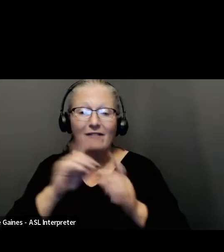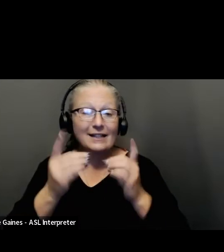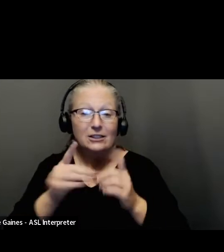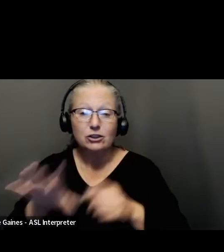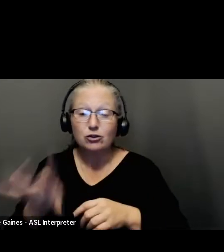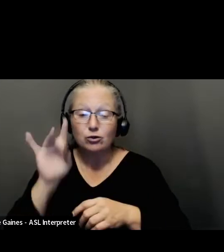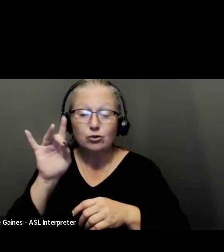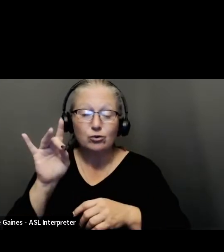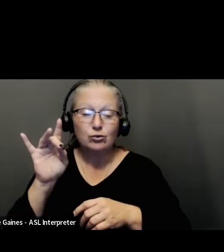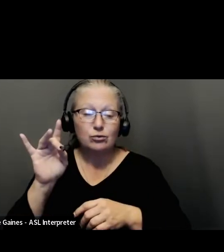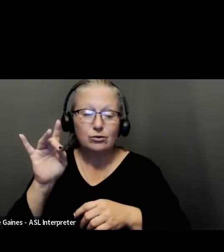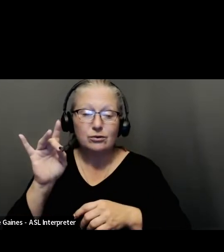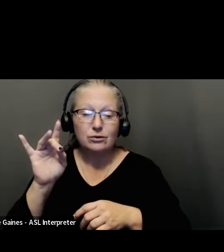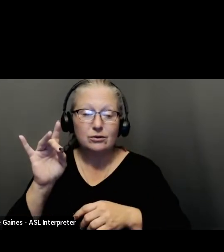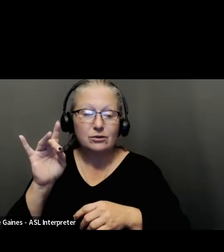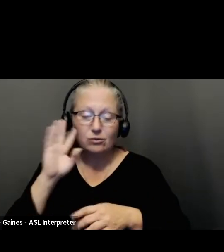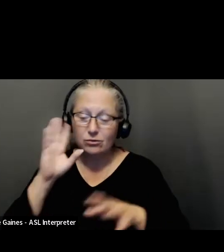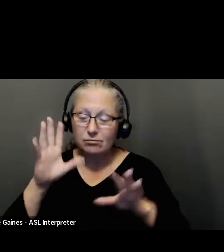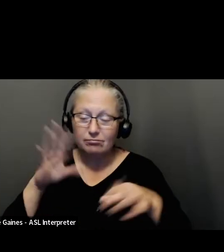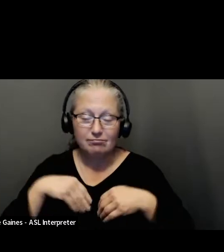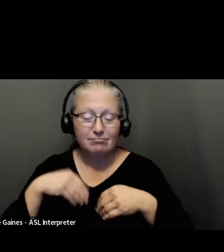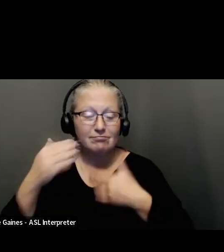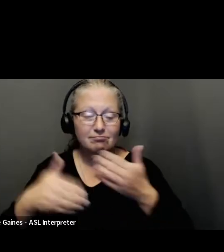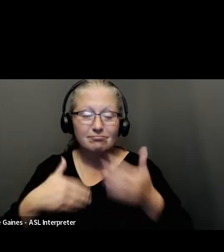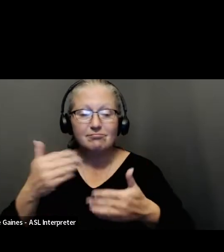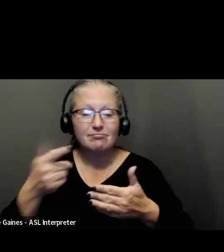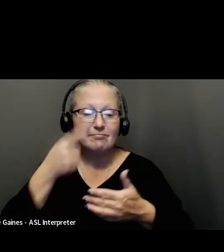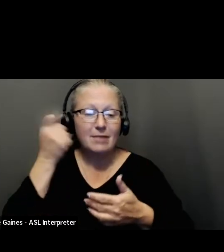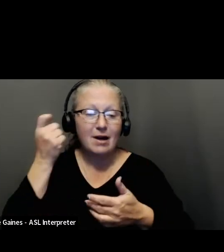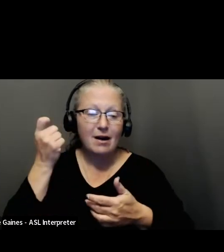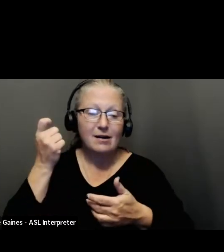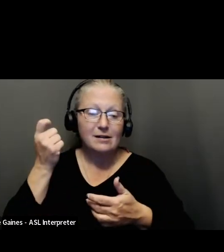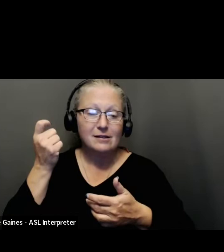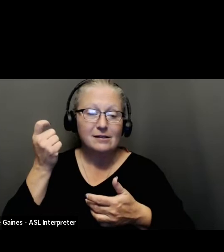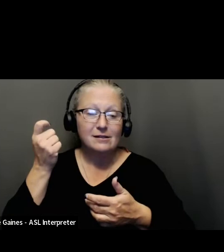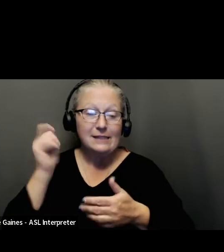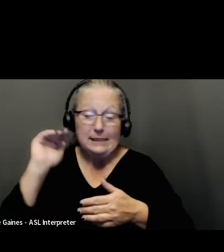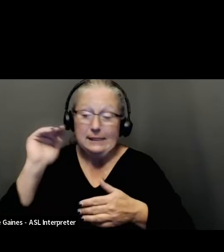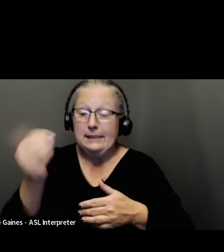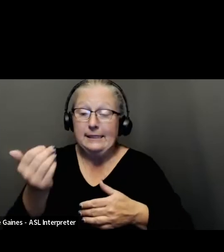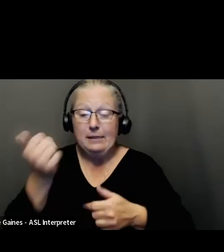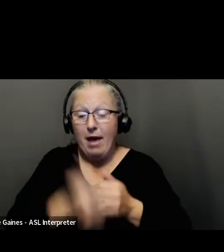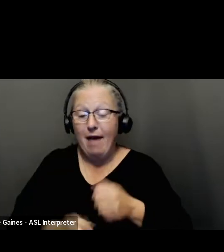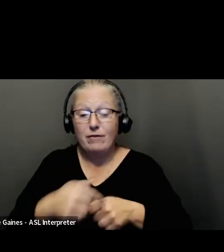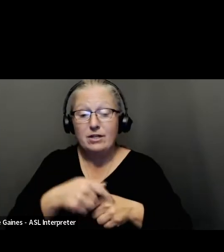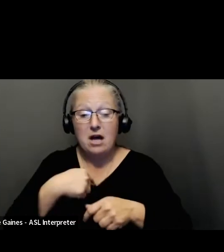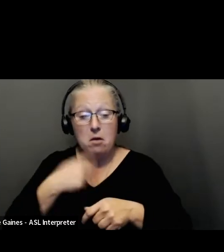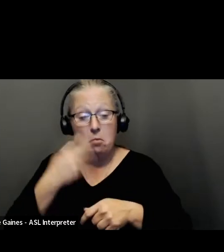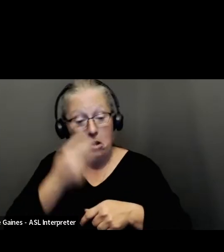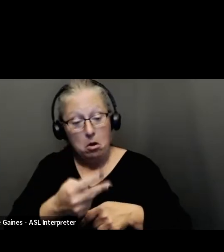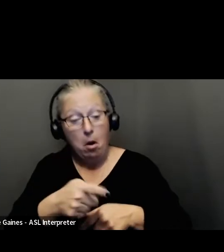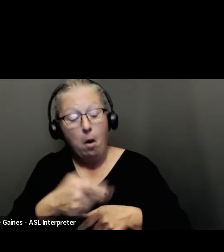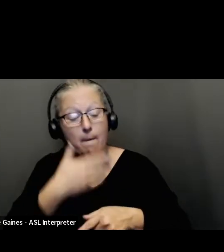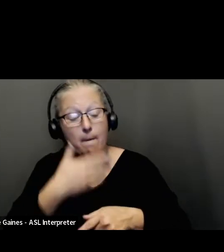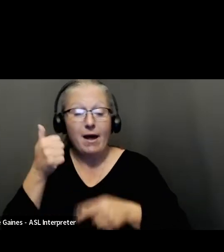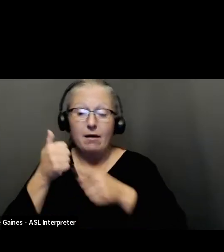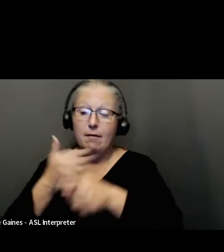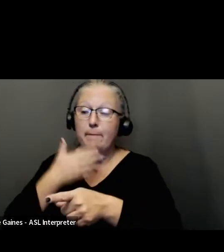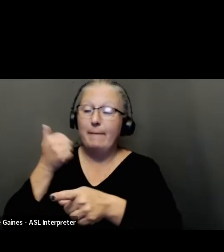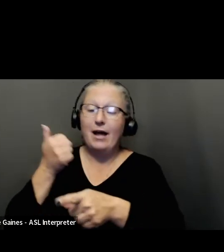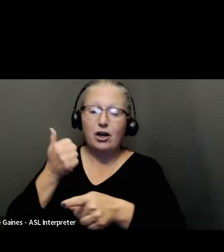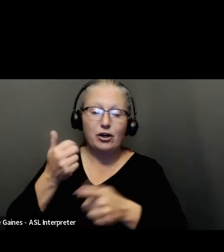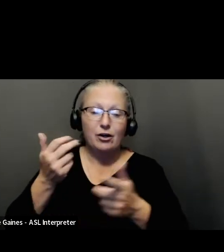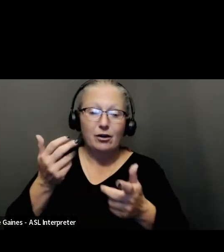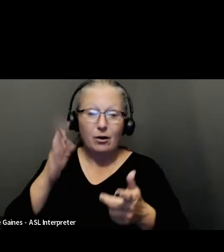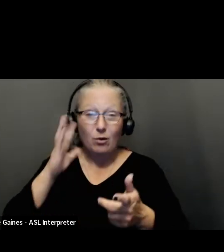we're going to be with it, because it seems like every time you look, it's like, oh, this one's better. Oh, that one's better. So